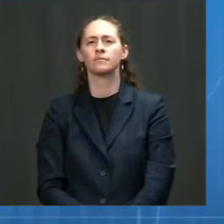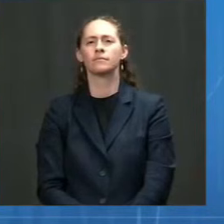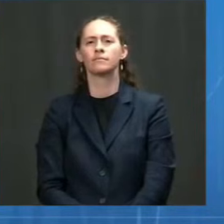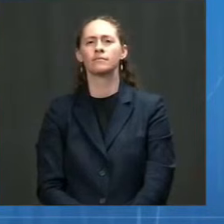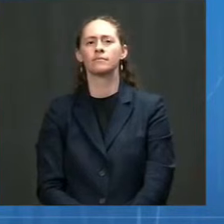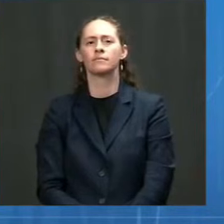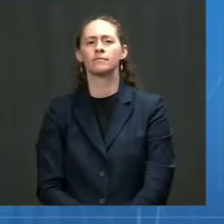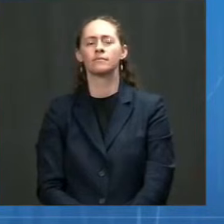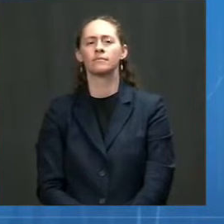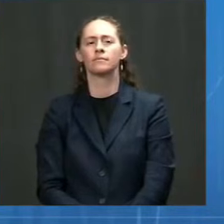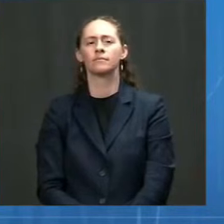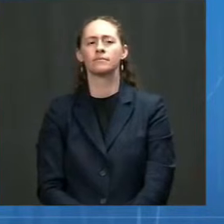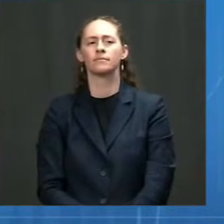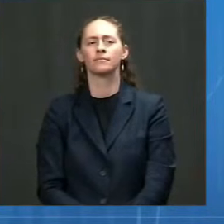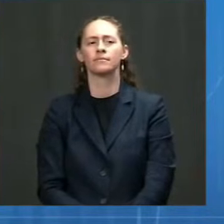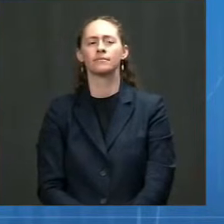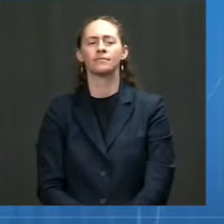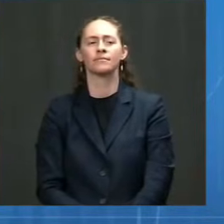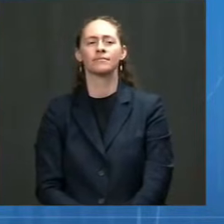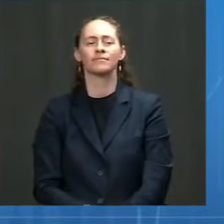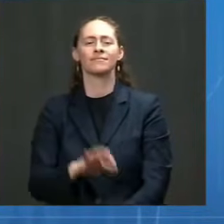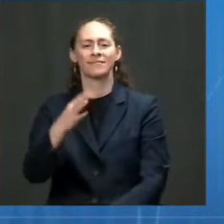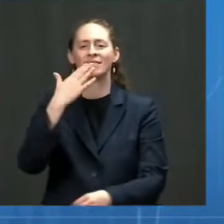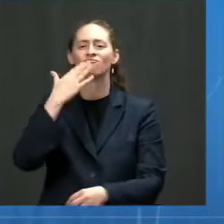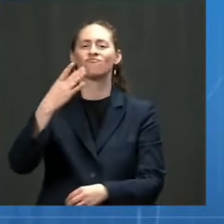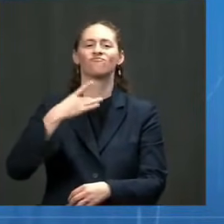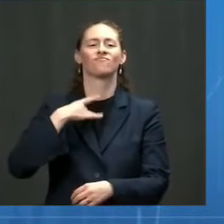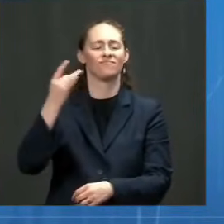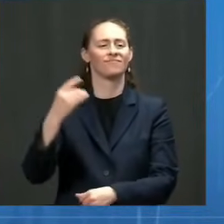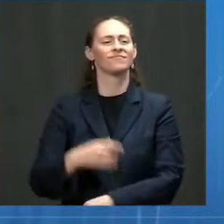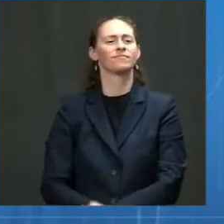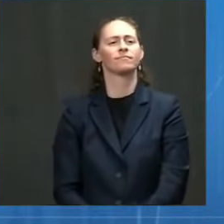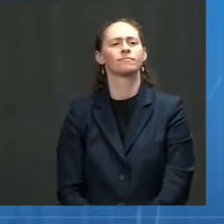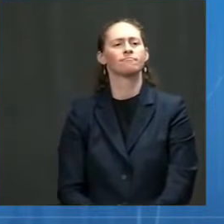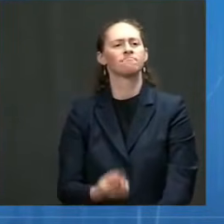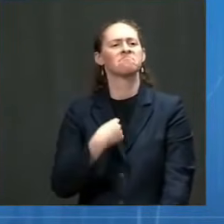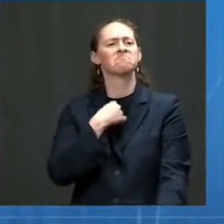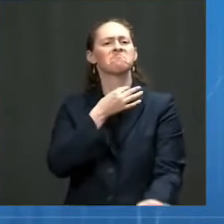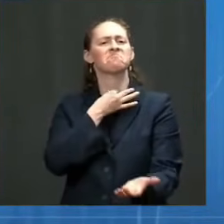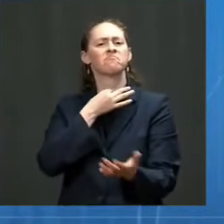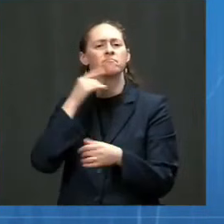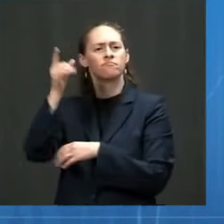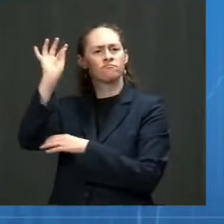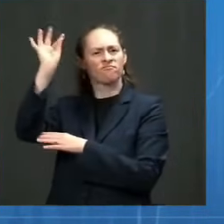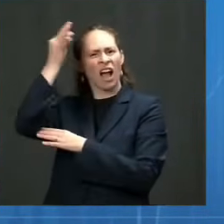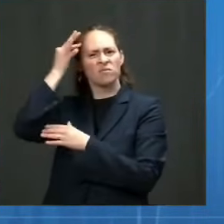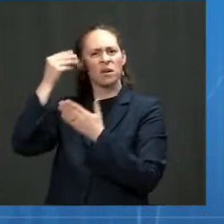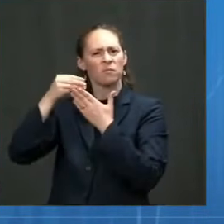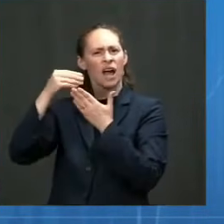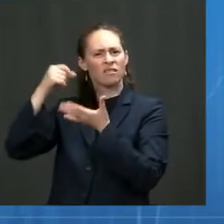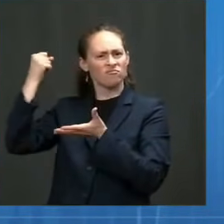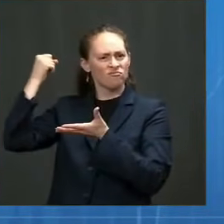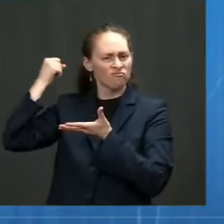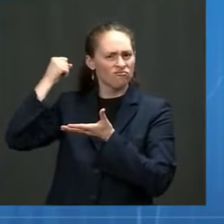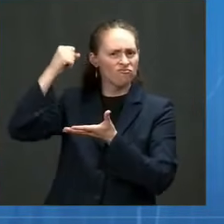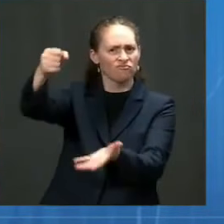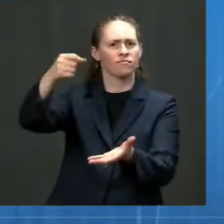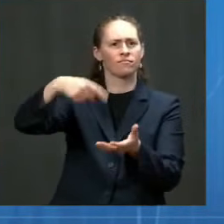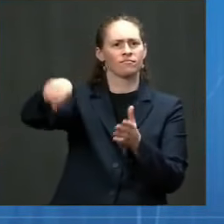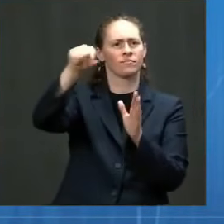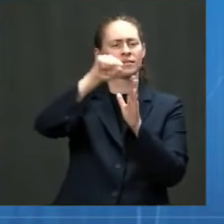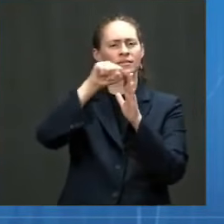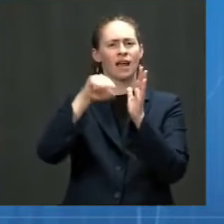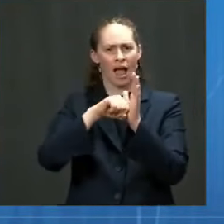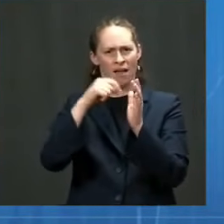Hi, thanks for taking my question. I wanted to ask about the federal assistance being offered states that are hit hard by COVID. At one of the